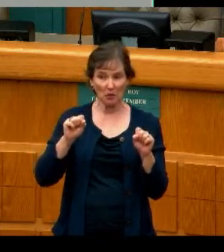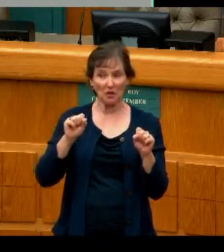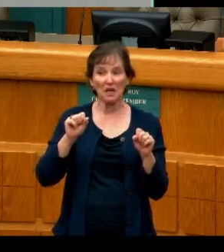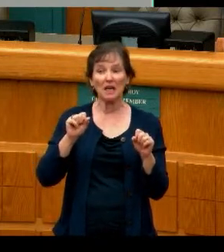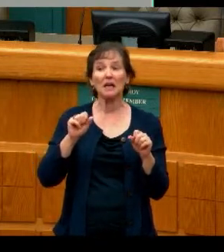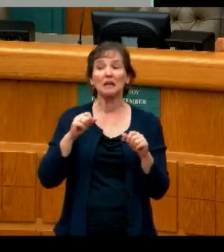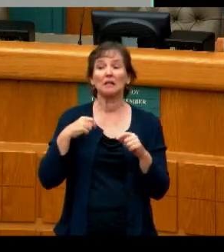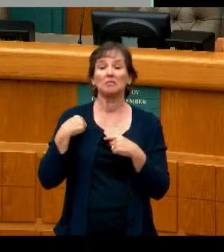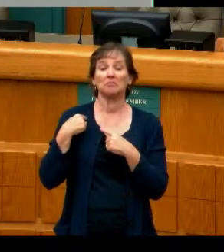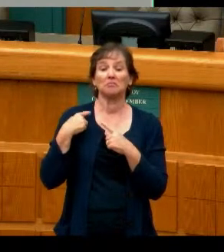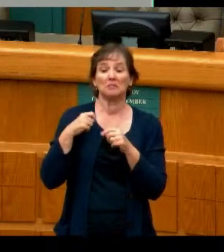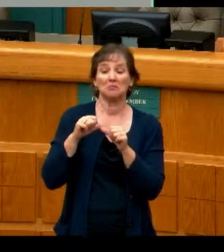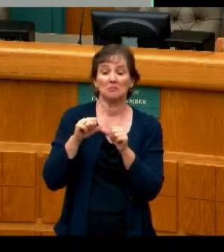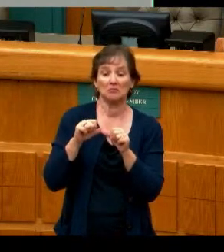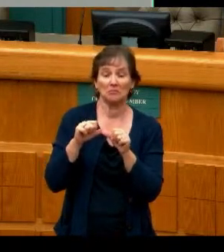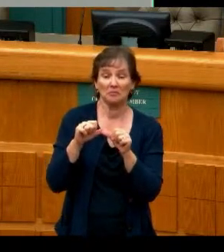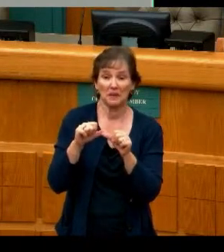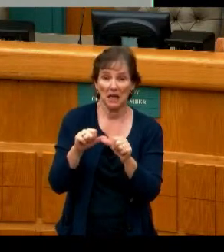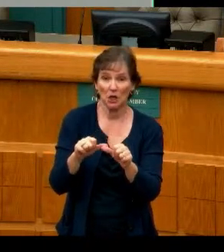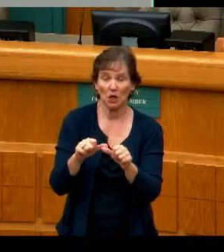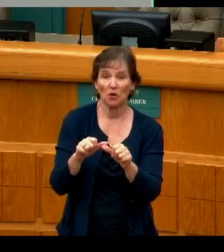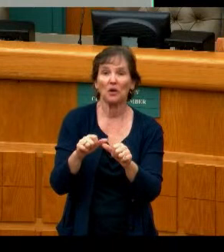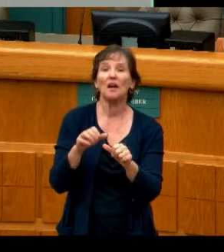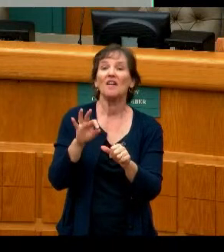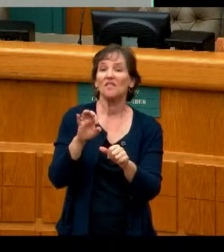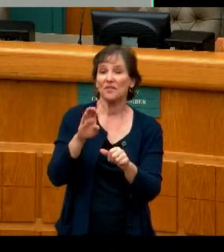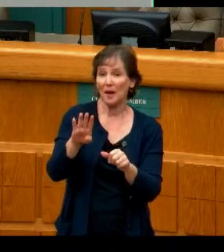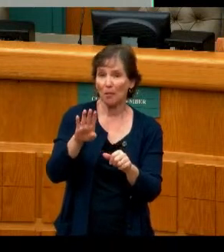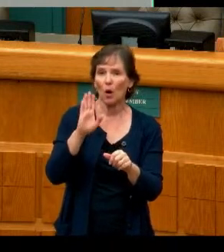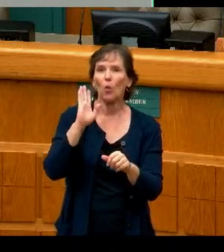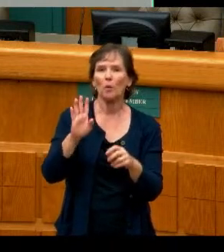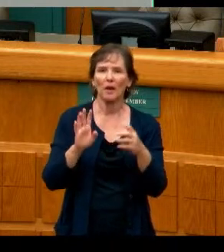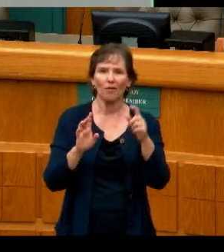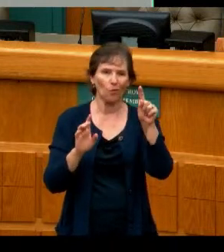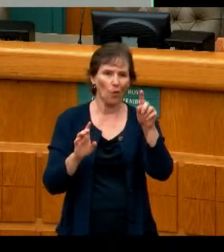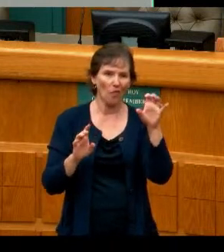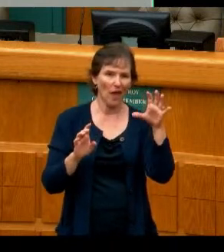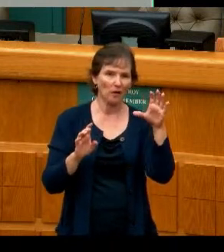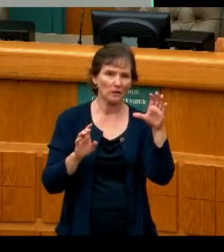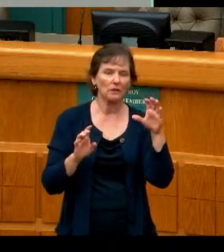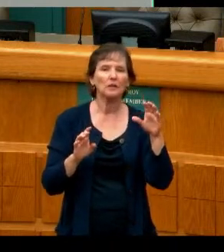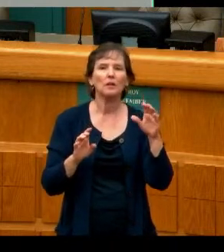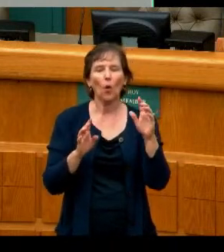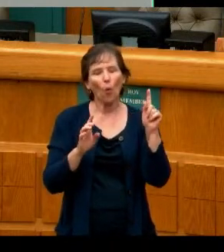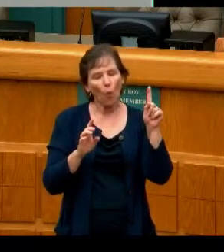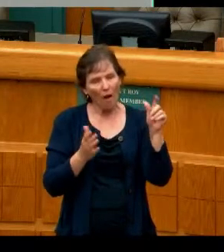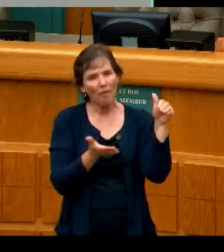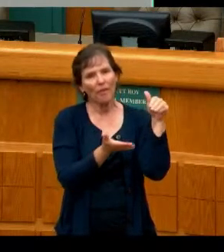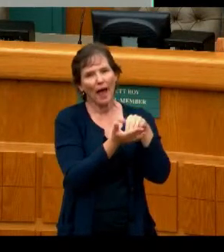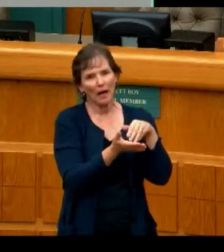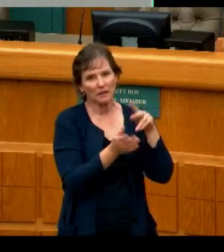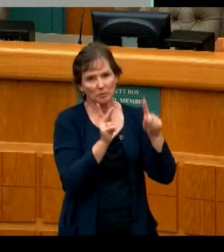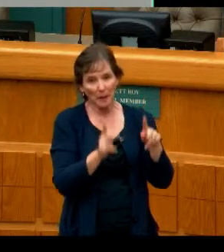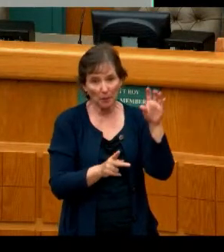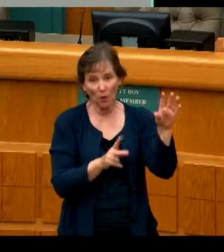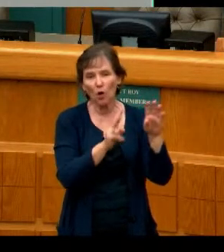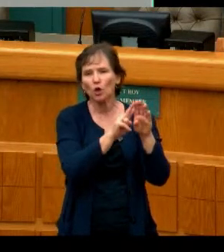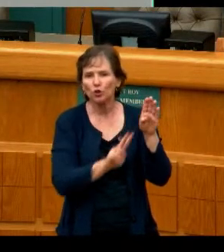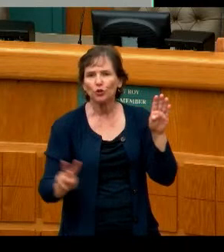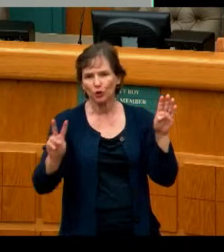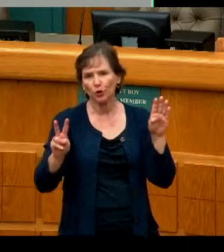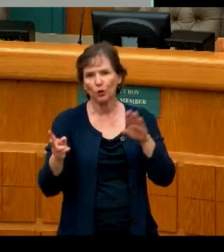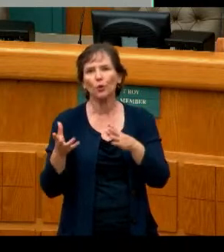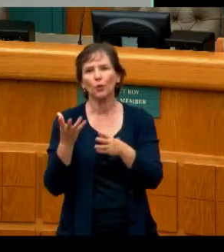expecting that by the end of February, this number might double. And we'll be at more than 2 in every 1,000